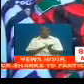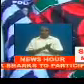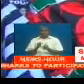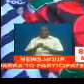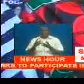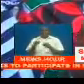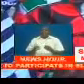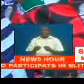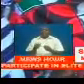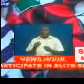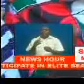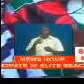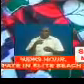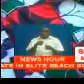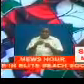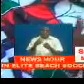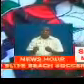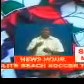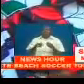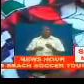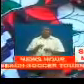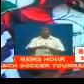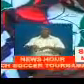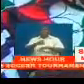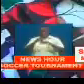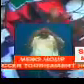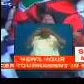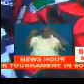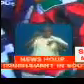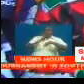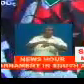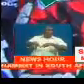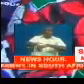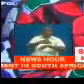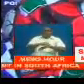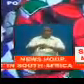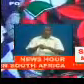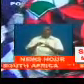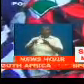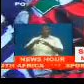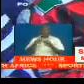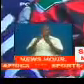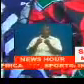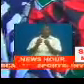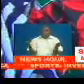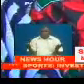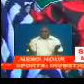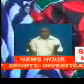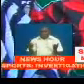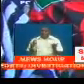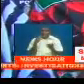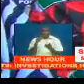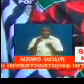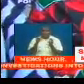that we have a lasting solution to this problem that we are bringing up. So on behalf of the president and on behalf of the region, we thank you very